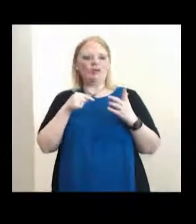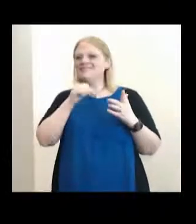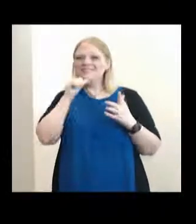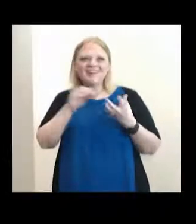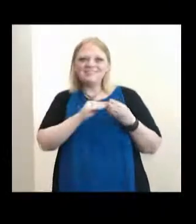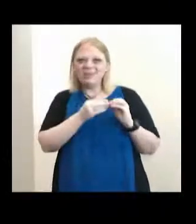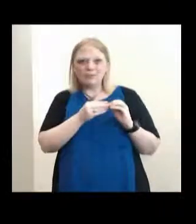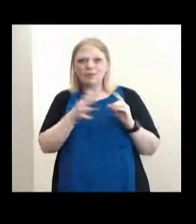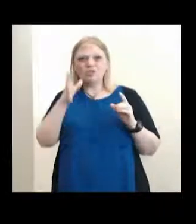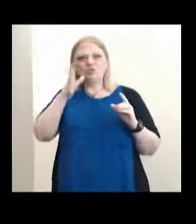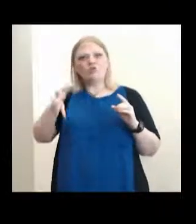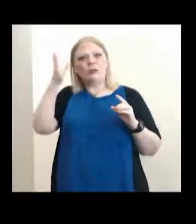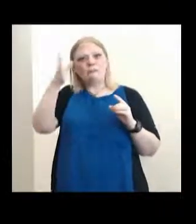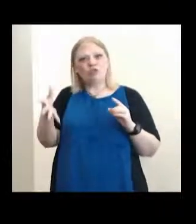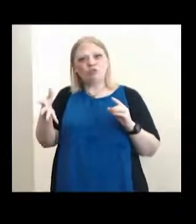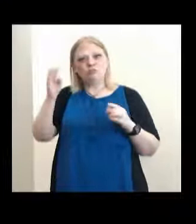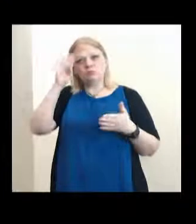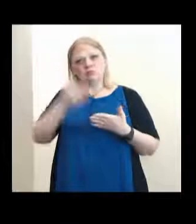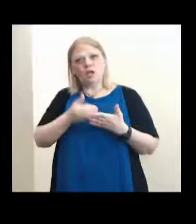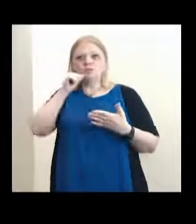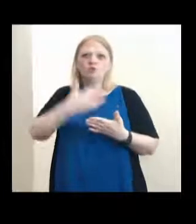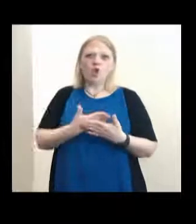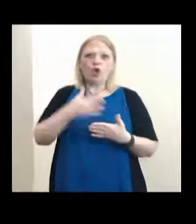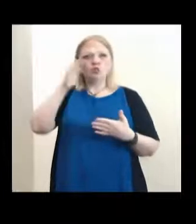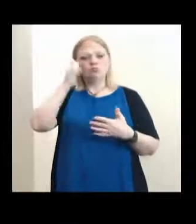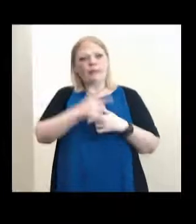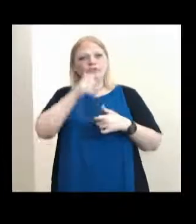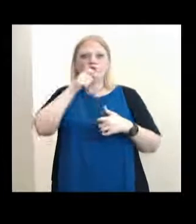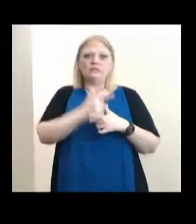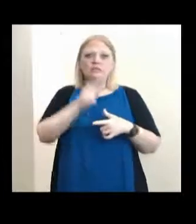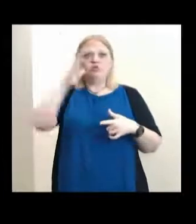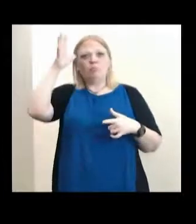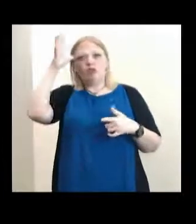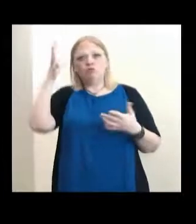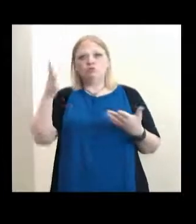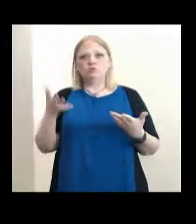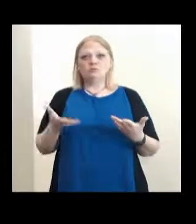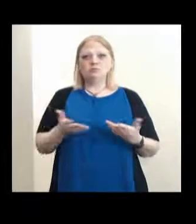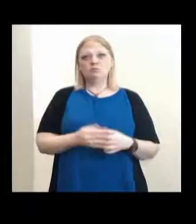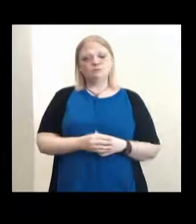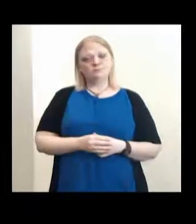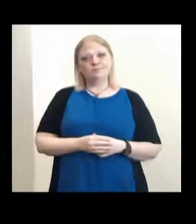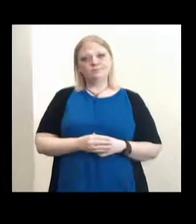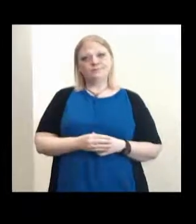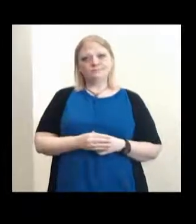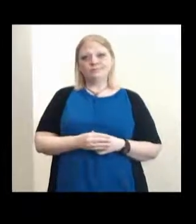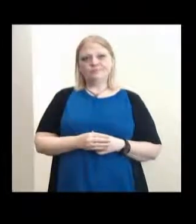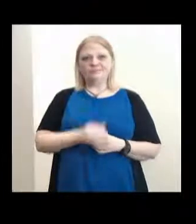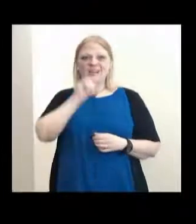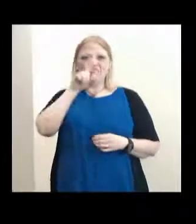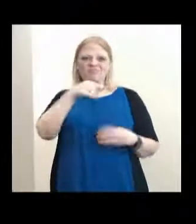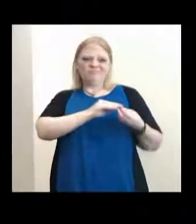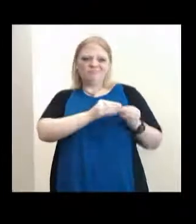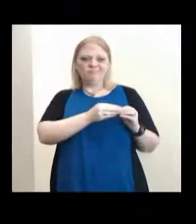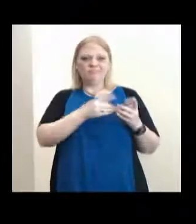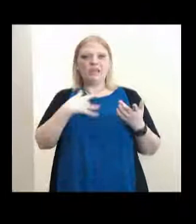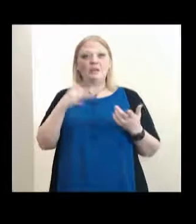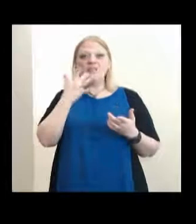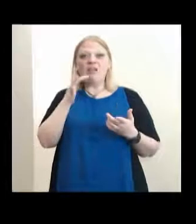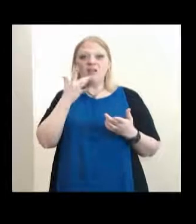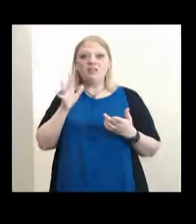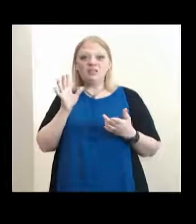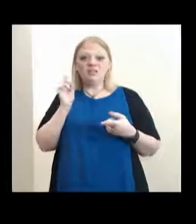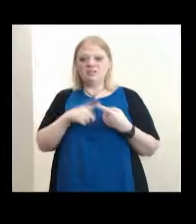are grandparents, sons and daughters, brothers and sisters, parents. And I was lucky up until this past